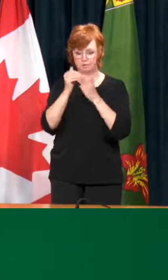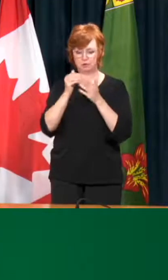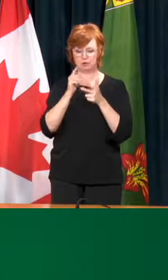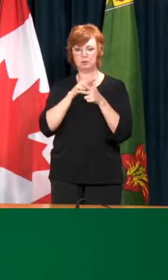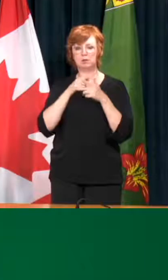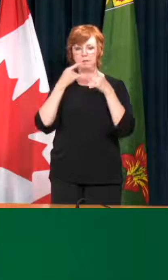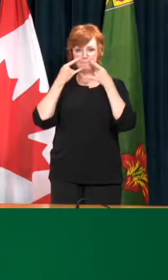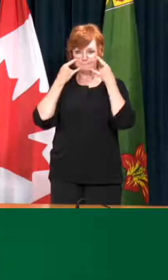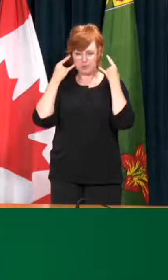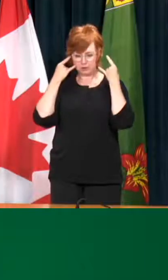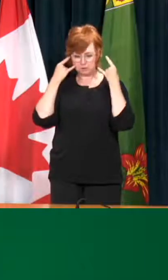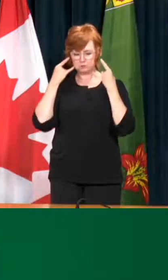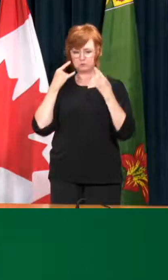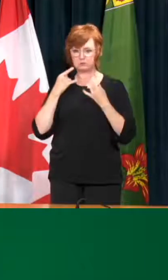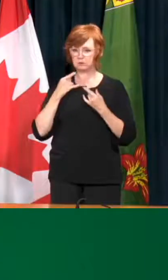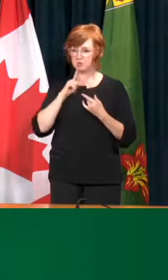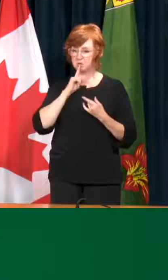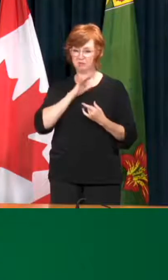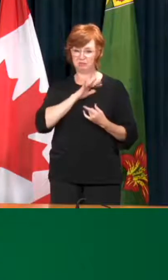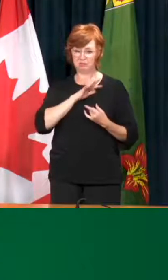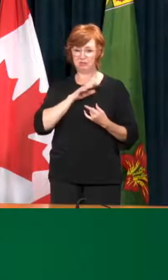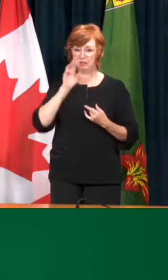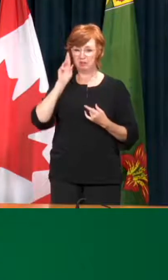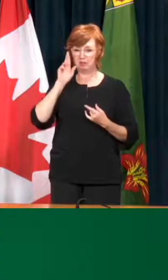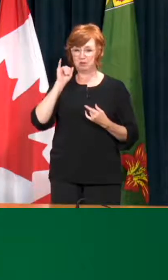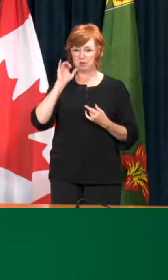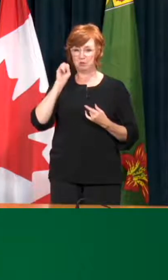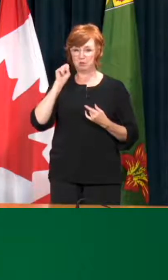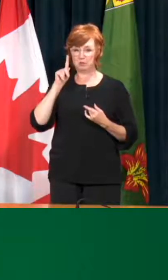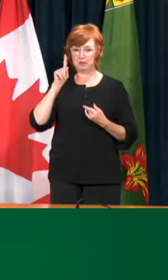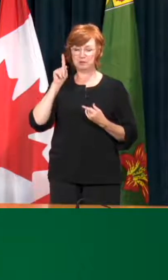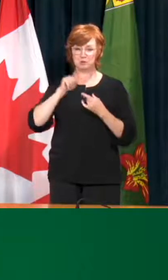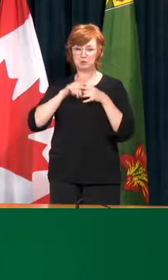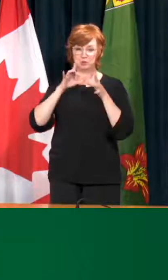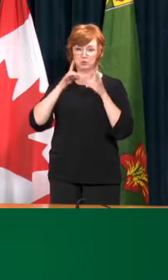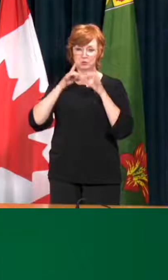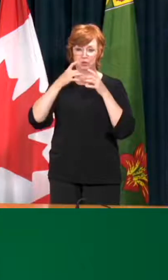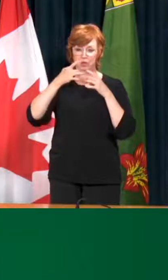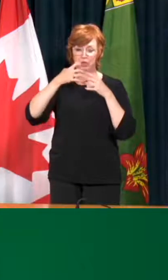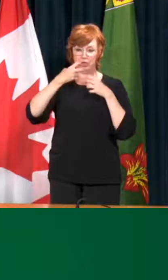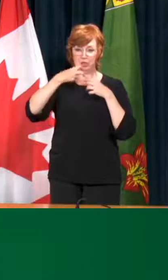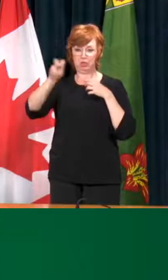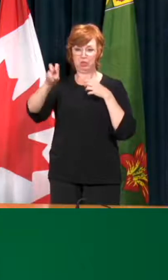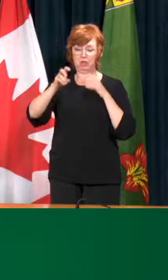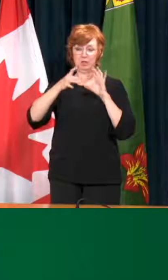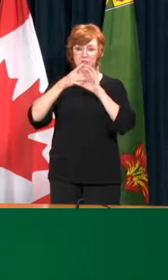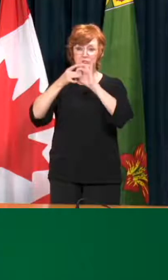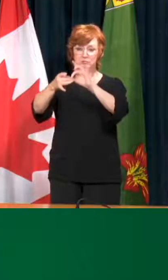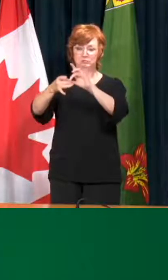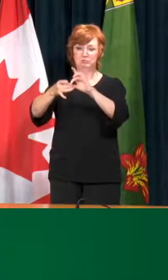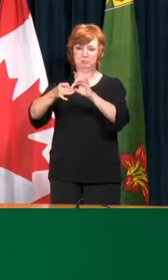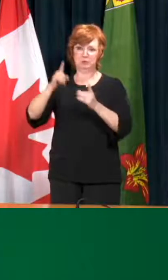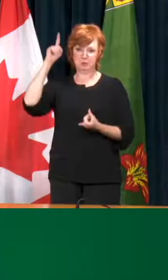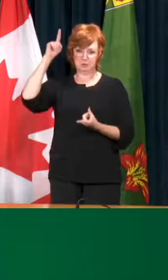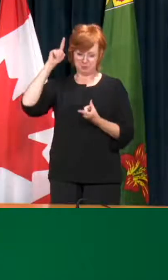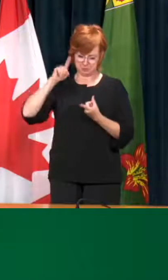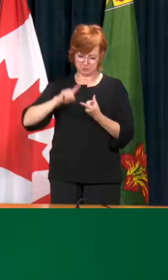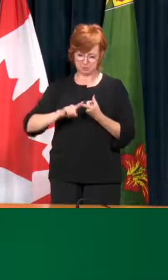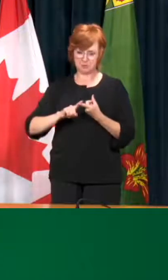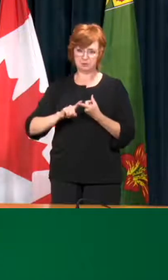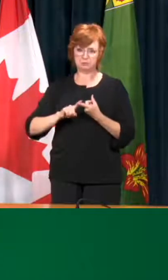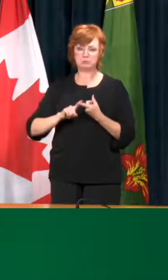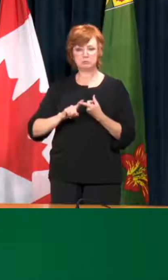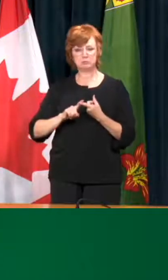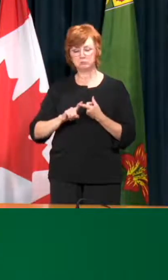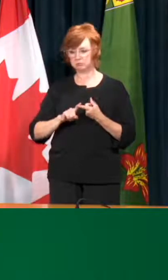the 2-meter distance, the risk of transmission goes down even further. So even if there is a PSA, you need to be aware, but chances are if you're